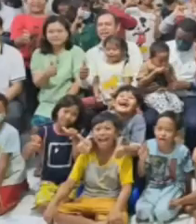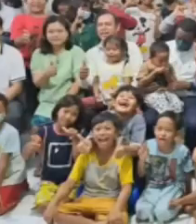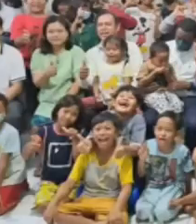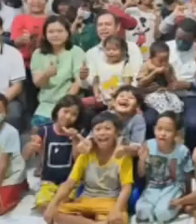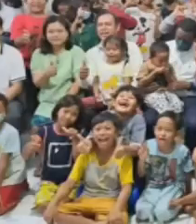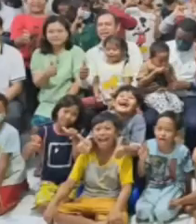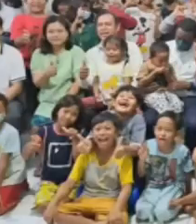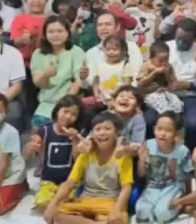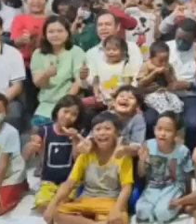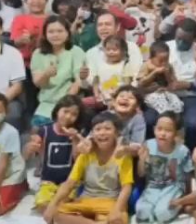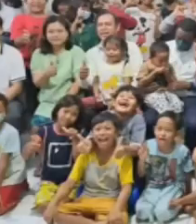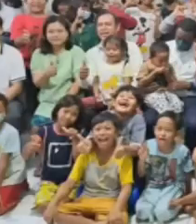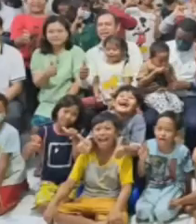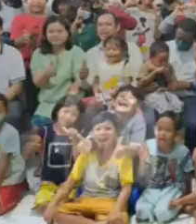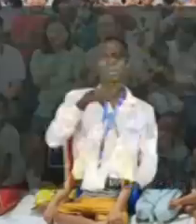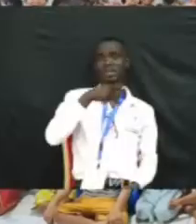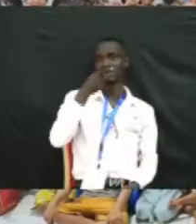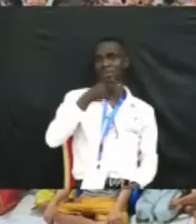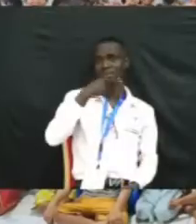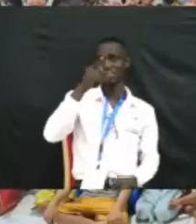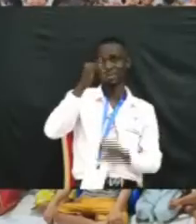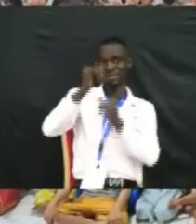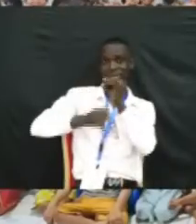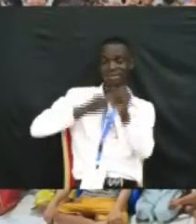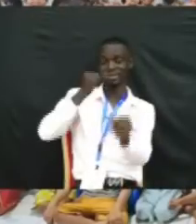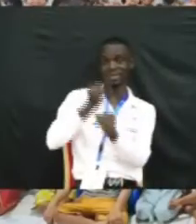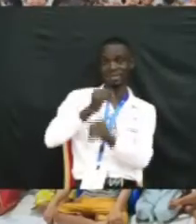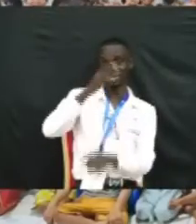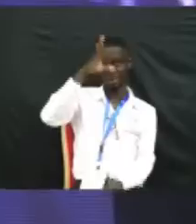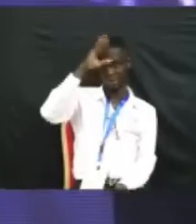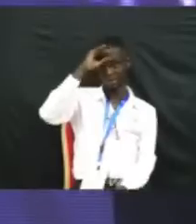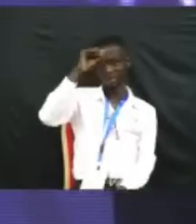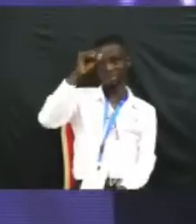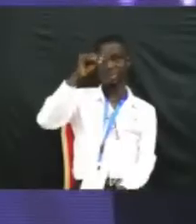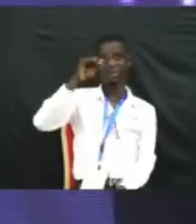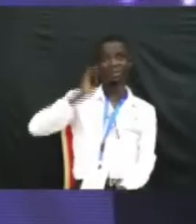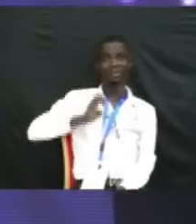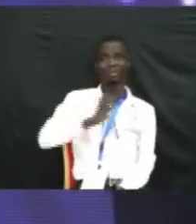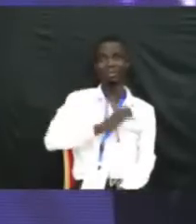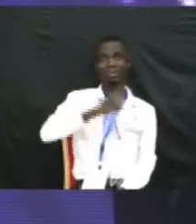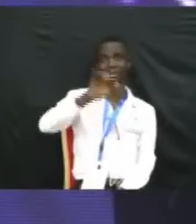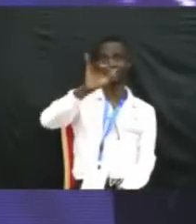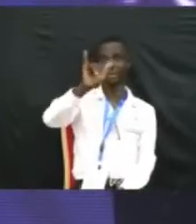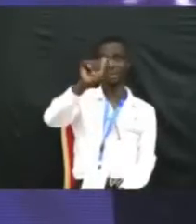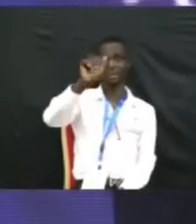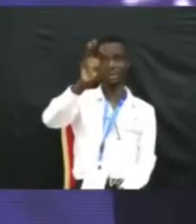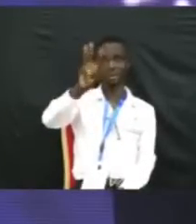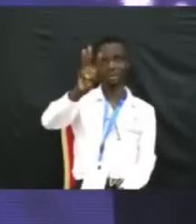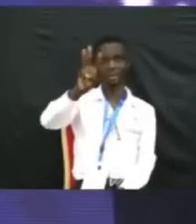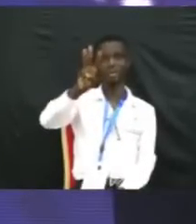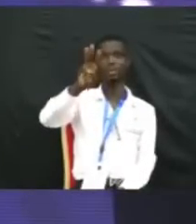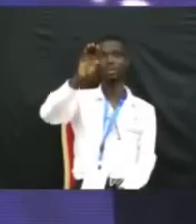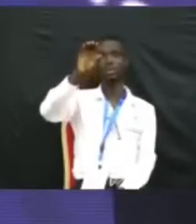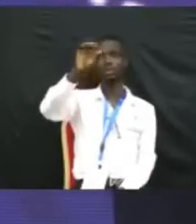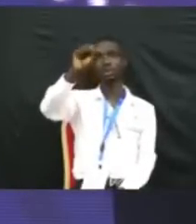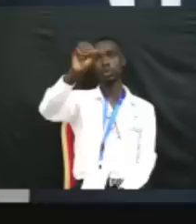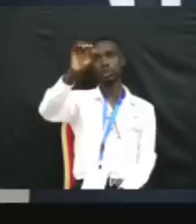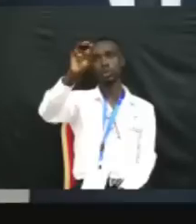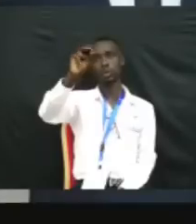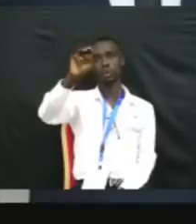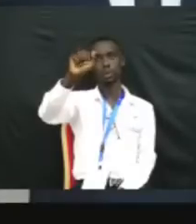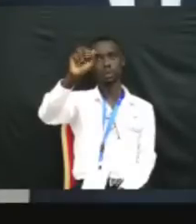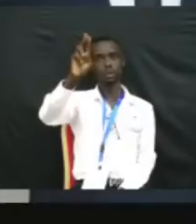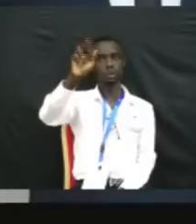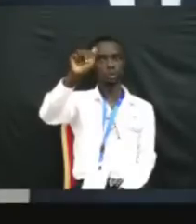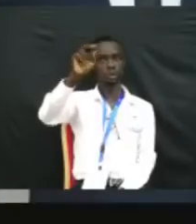Now, two of these Pensa International young men, Elder Yao Sumo and Dickin